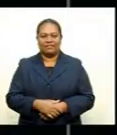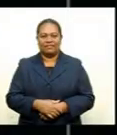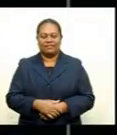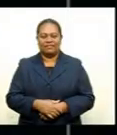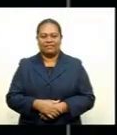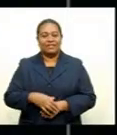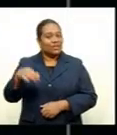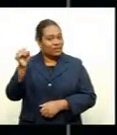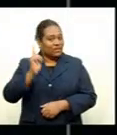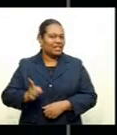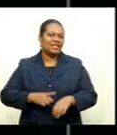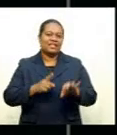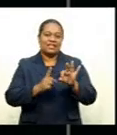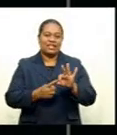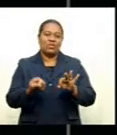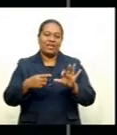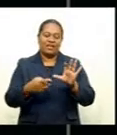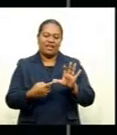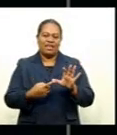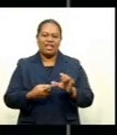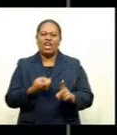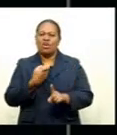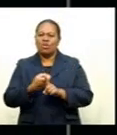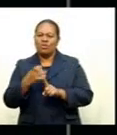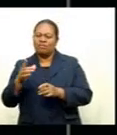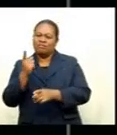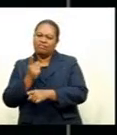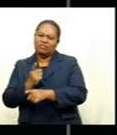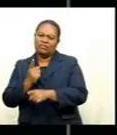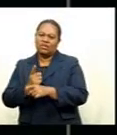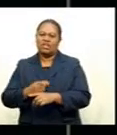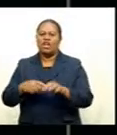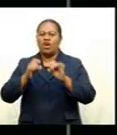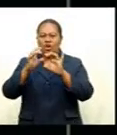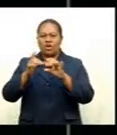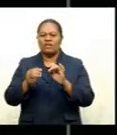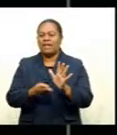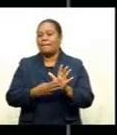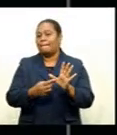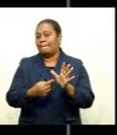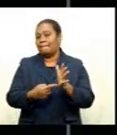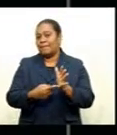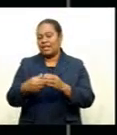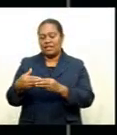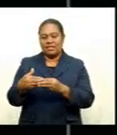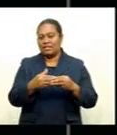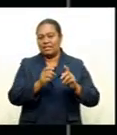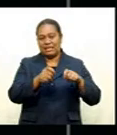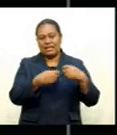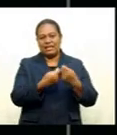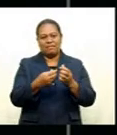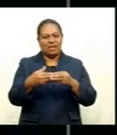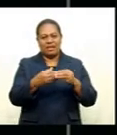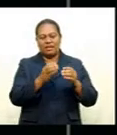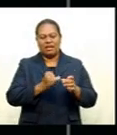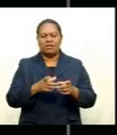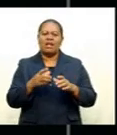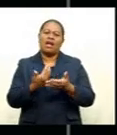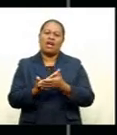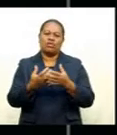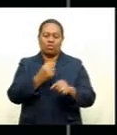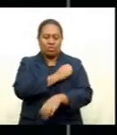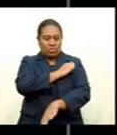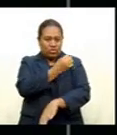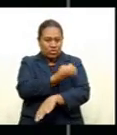In today's Q&A, Kroy Tantolala speaks with the OSMAT mission leader, Dr. Brian Spain, on plans to strengthen the